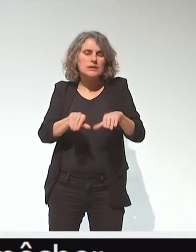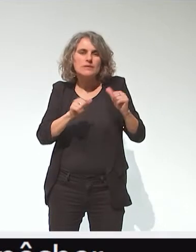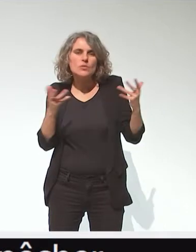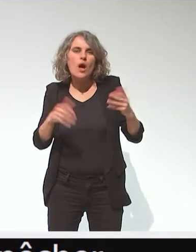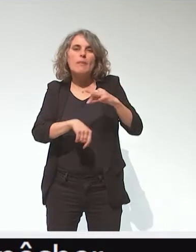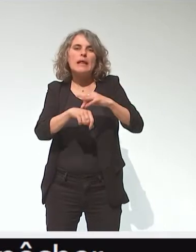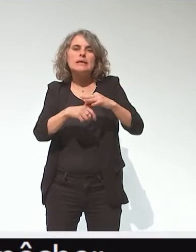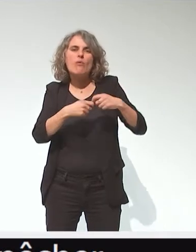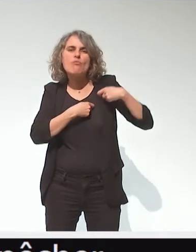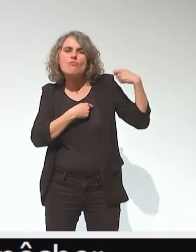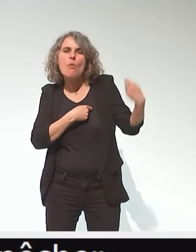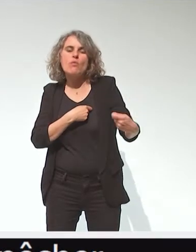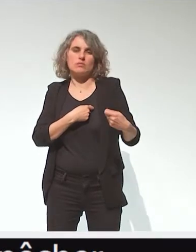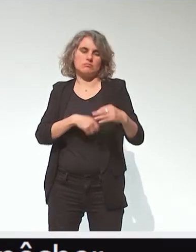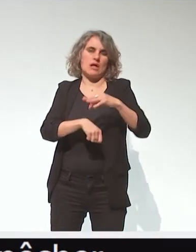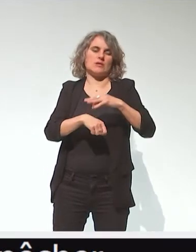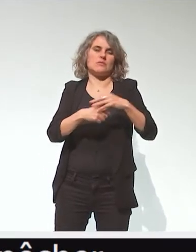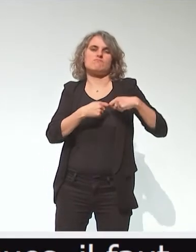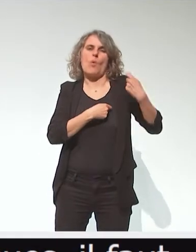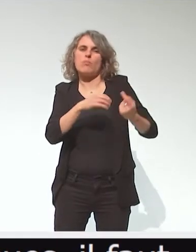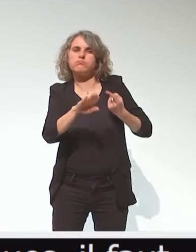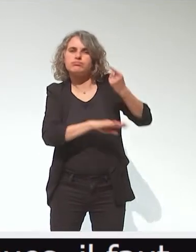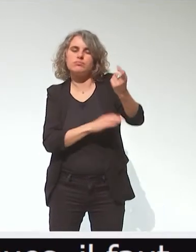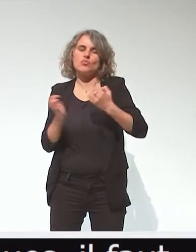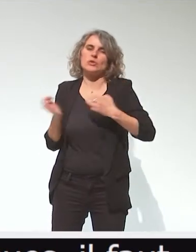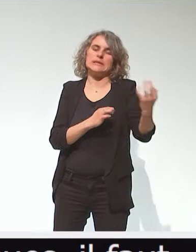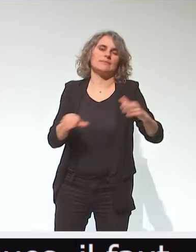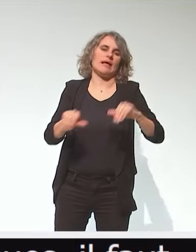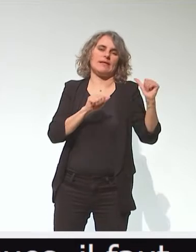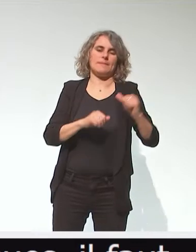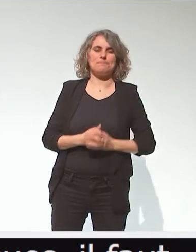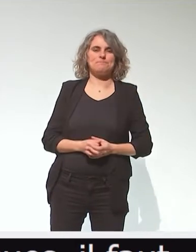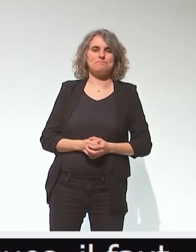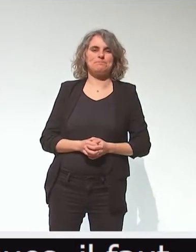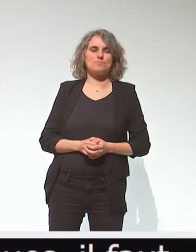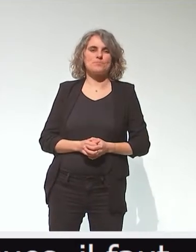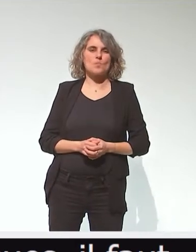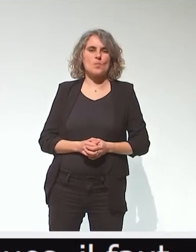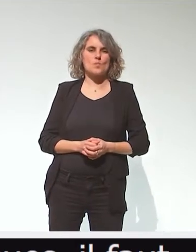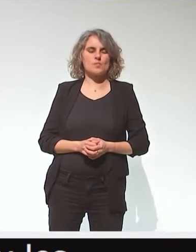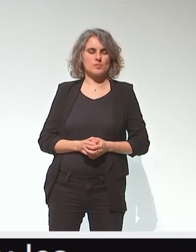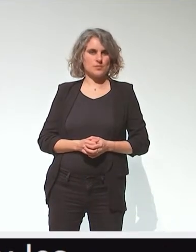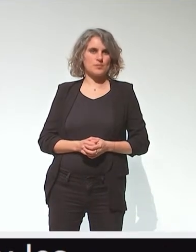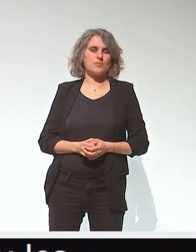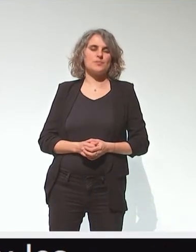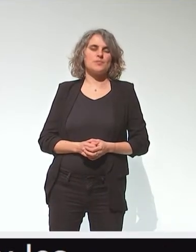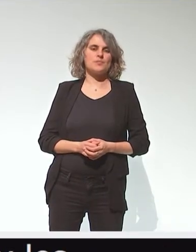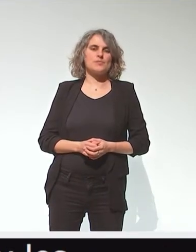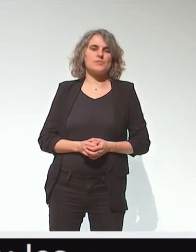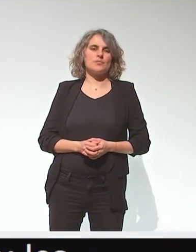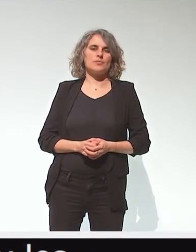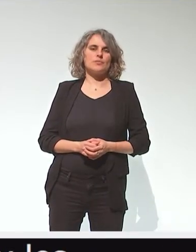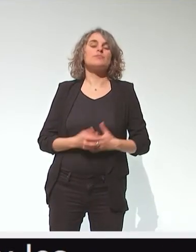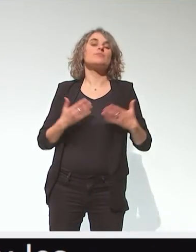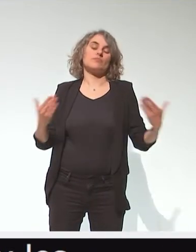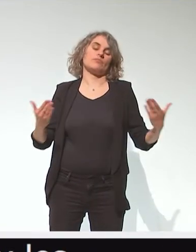have many analysis studies, but on the very sporadical elements